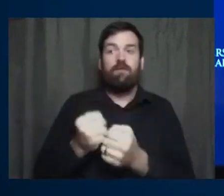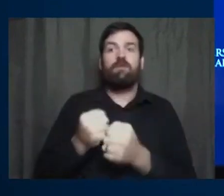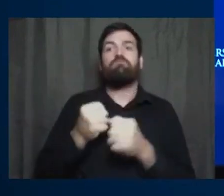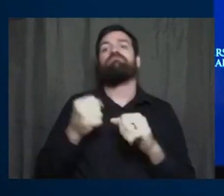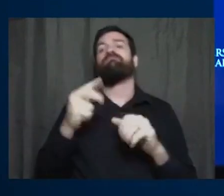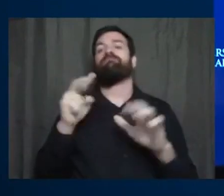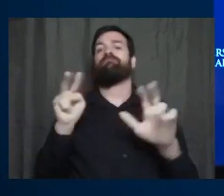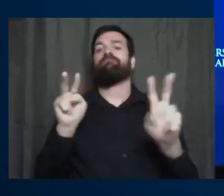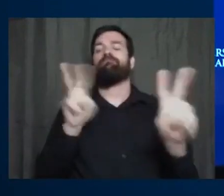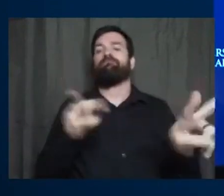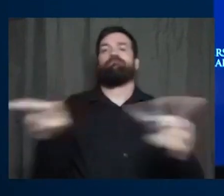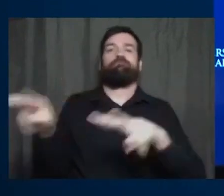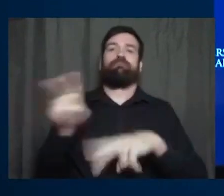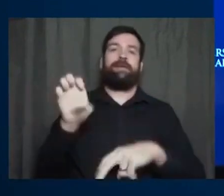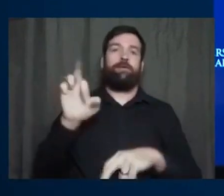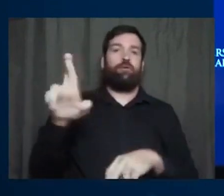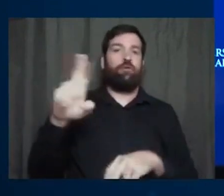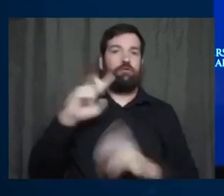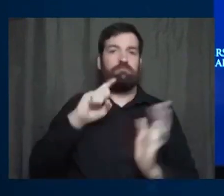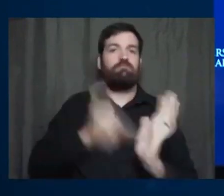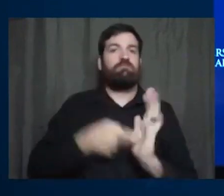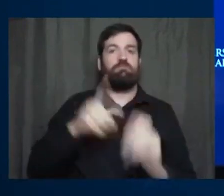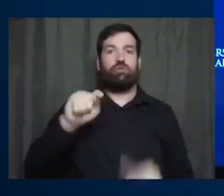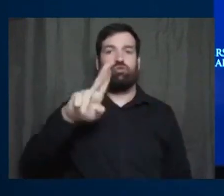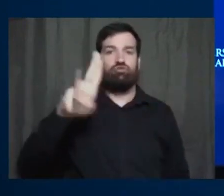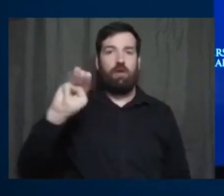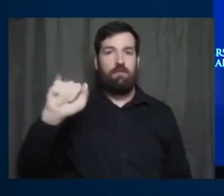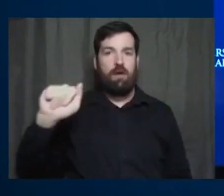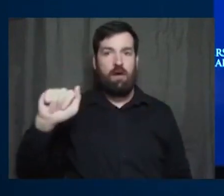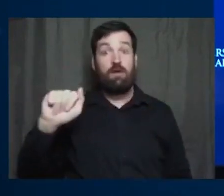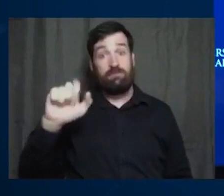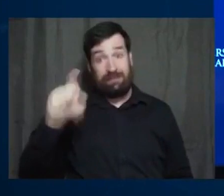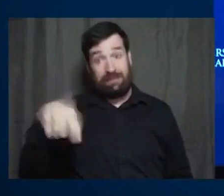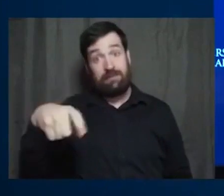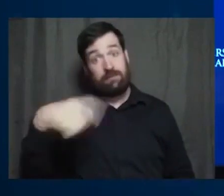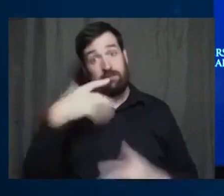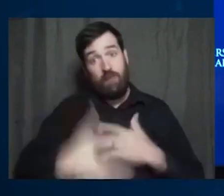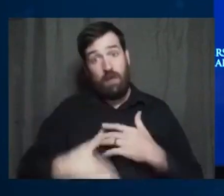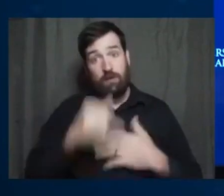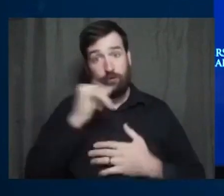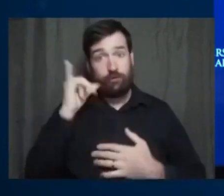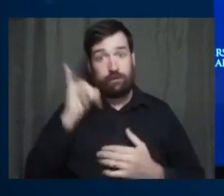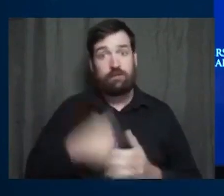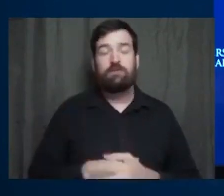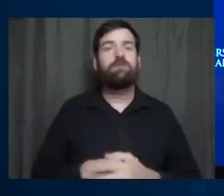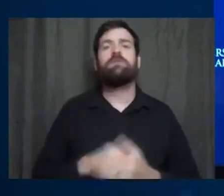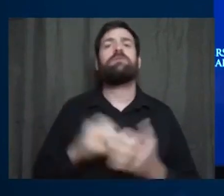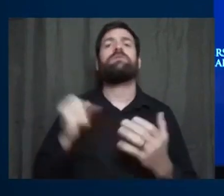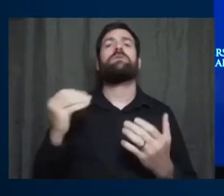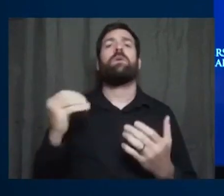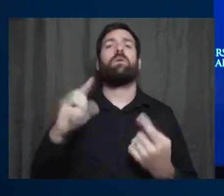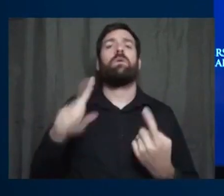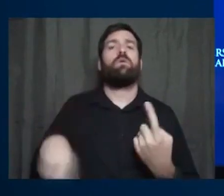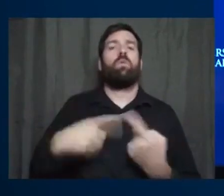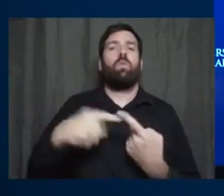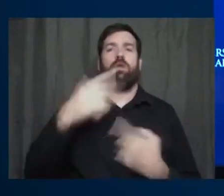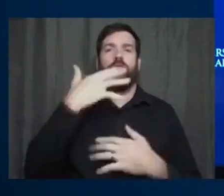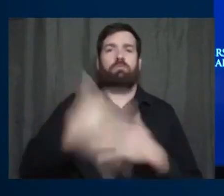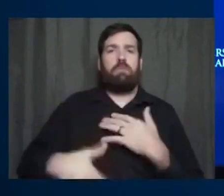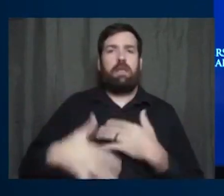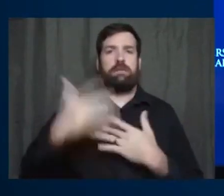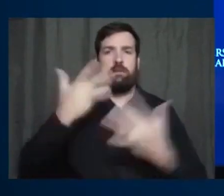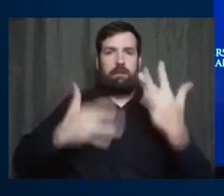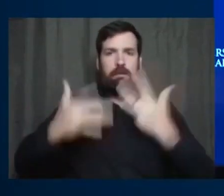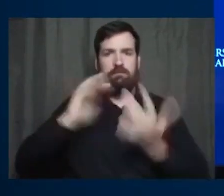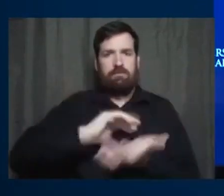saw trauma come in and definitely was needing blood for that as well. So what does this mean when the blood supply does get so low?